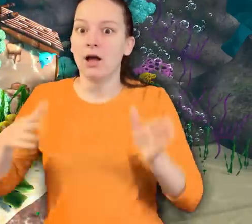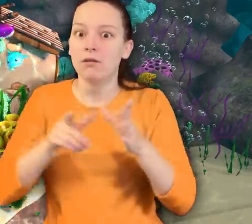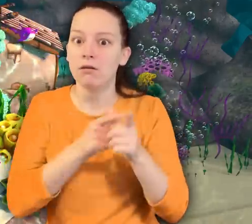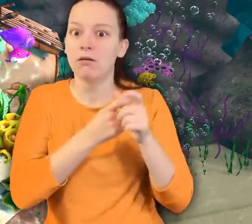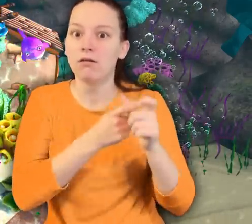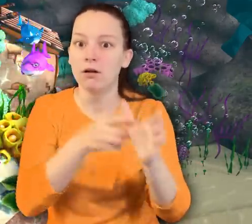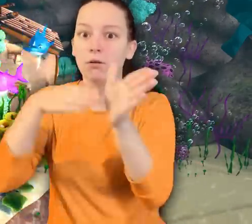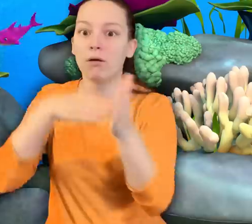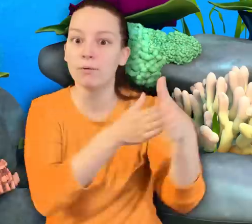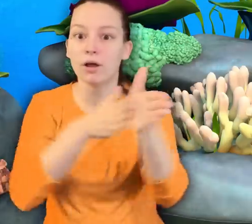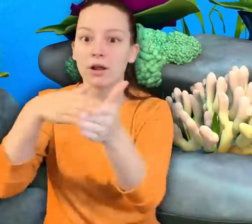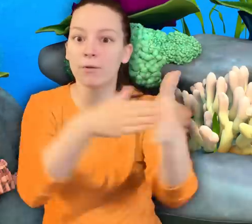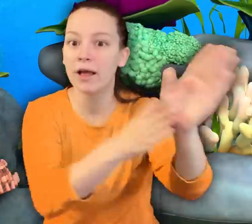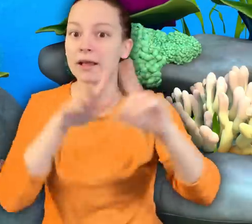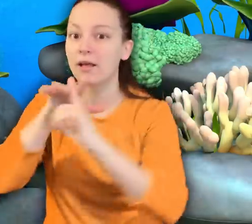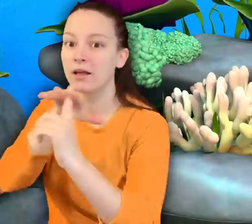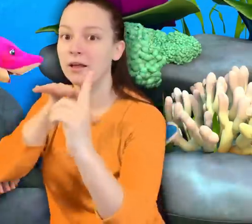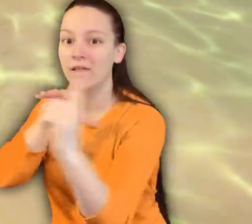run away